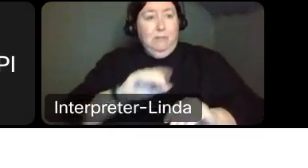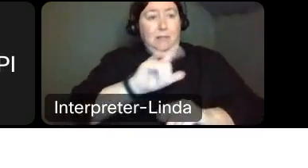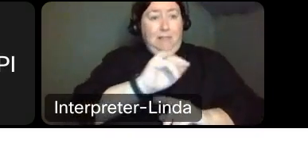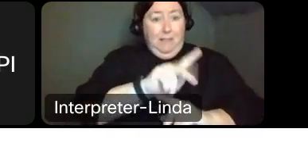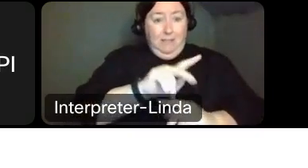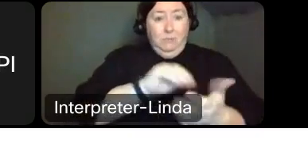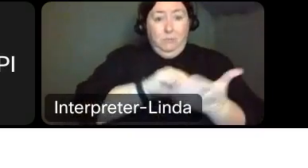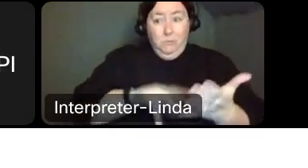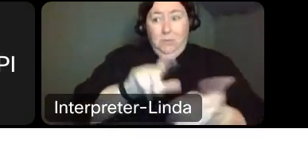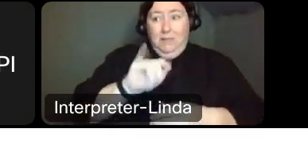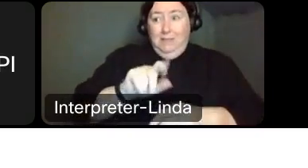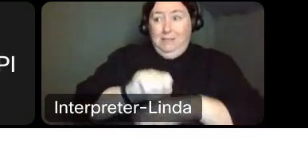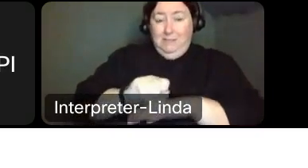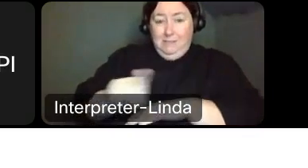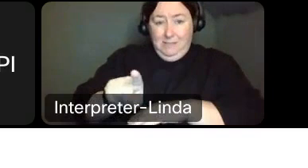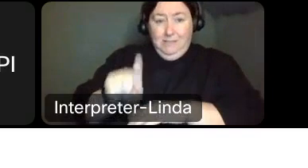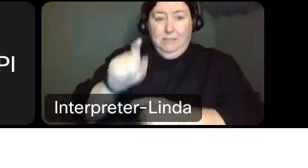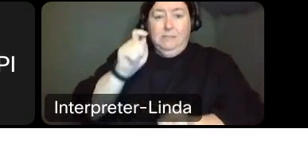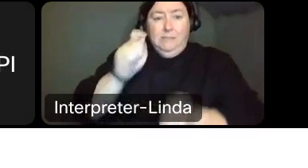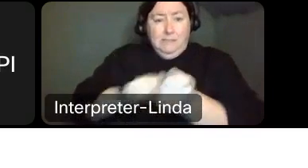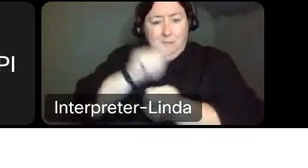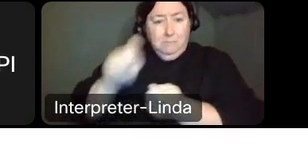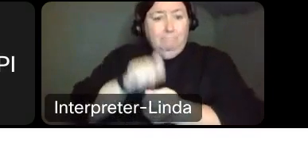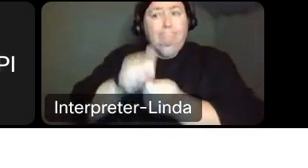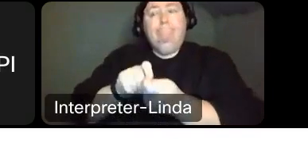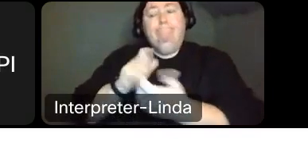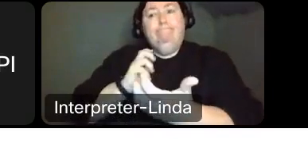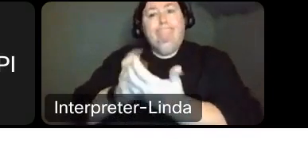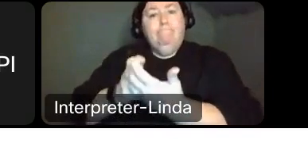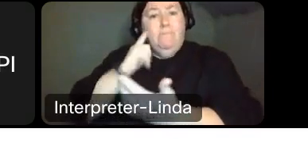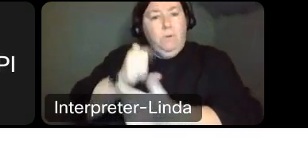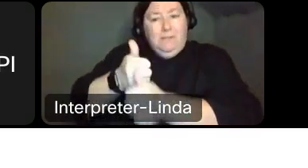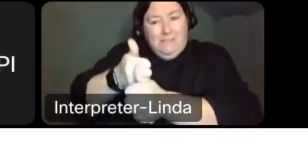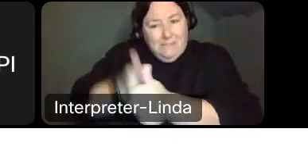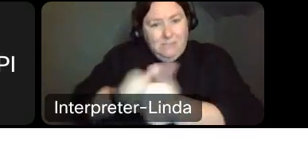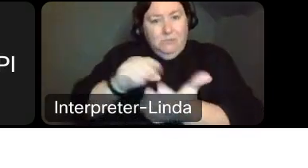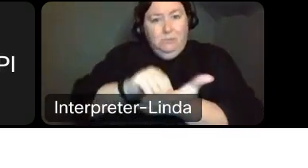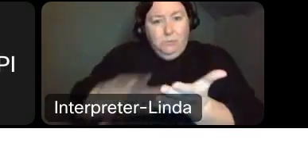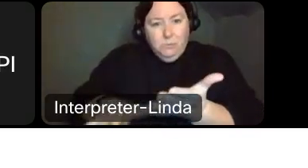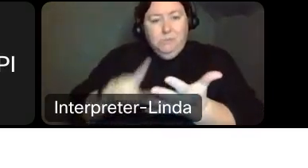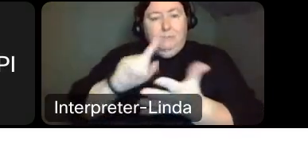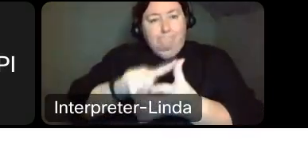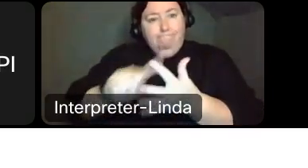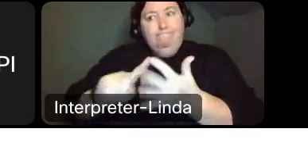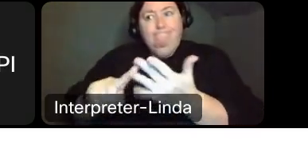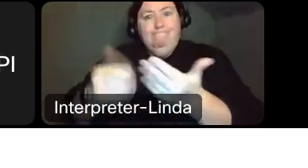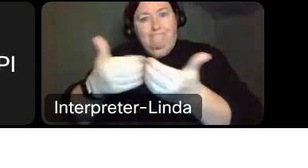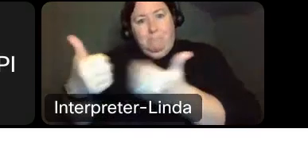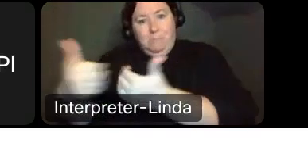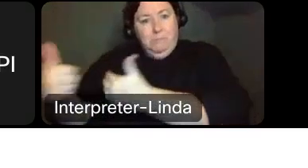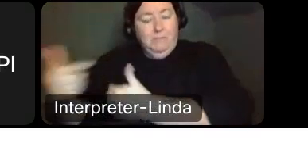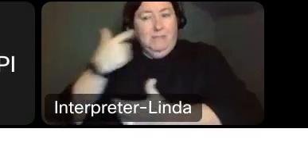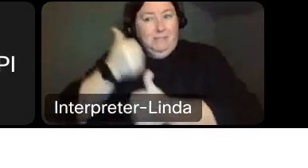that we sent. Remember, these are tailored links, so they are unique for each student. And this just makes sure that we have